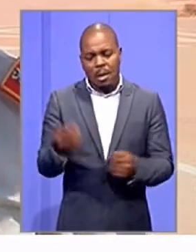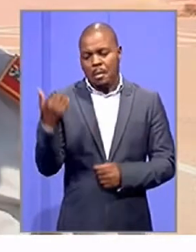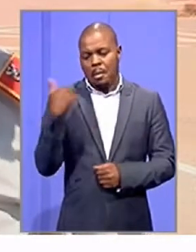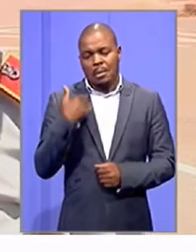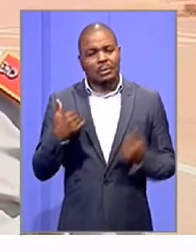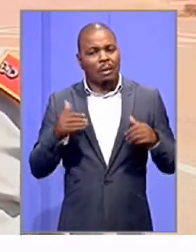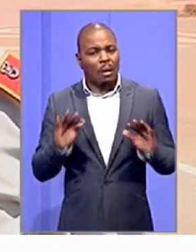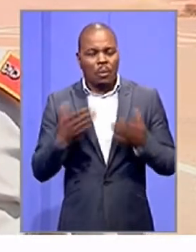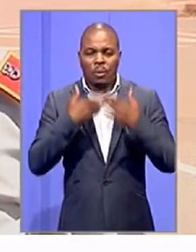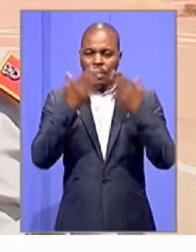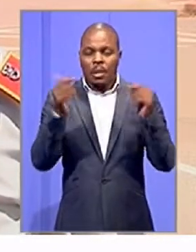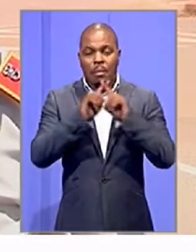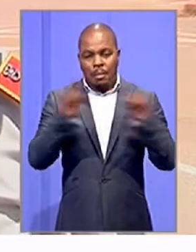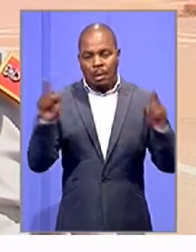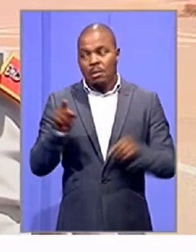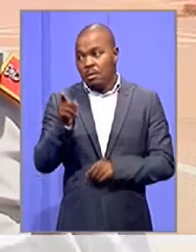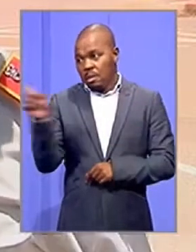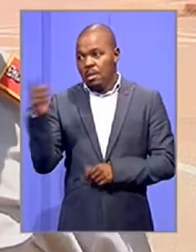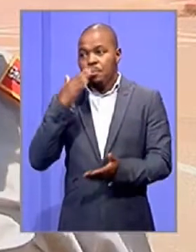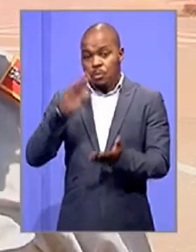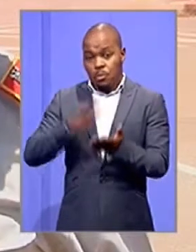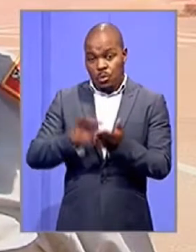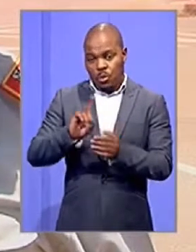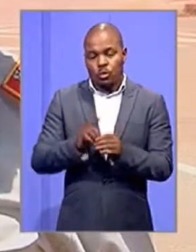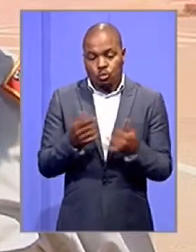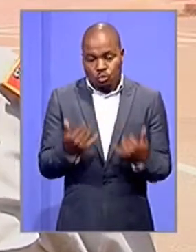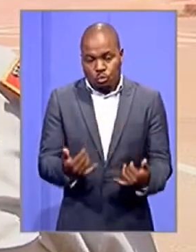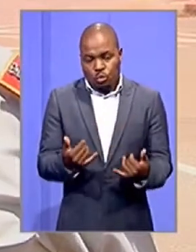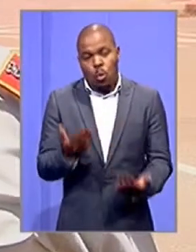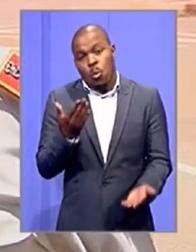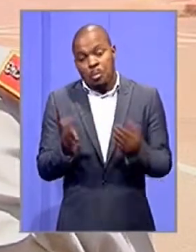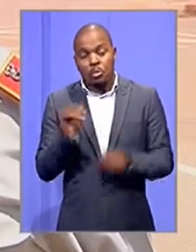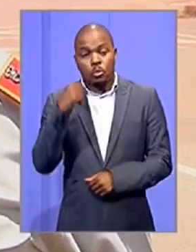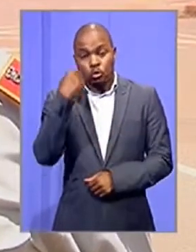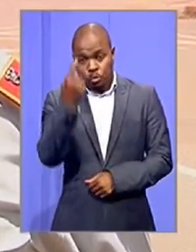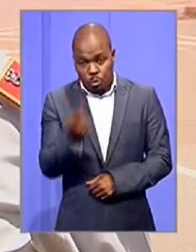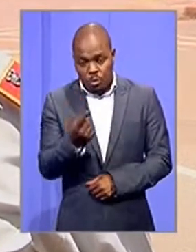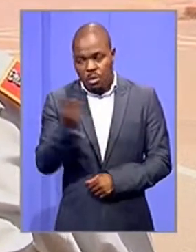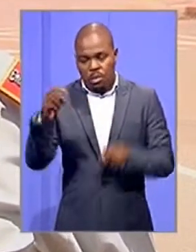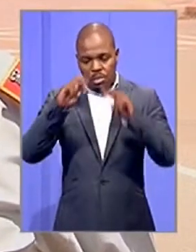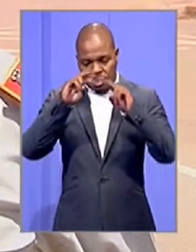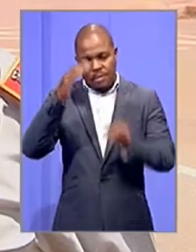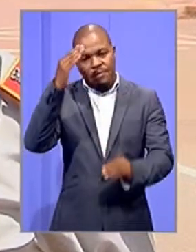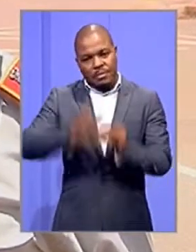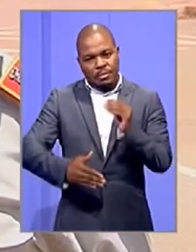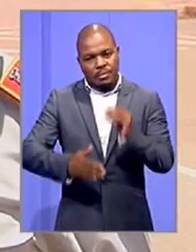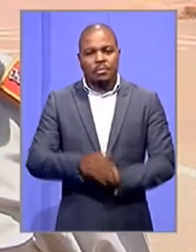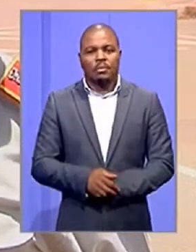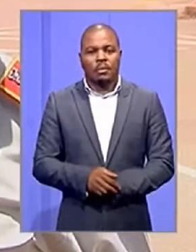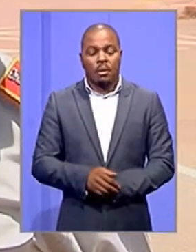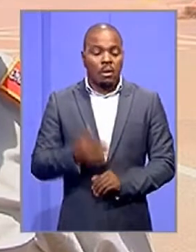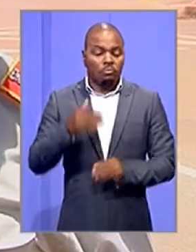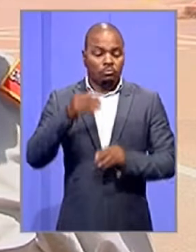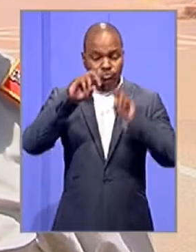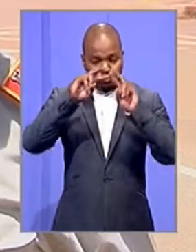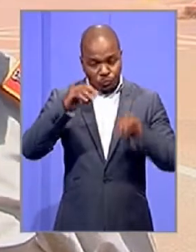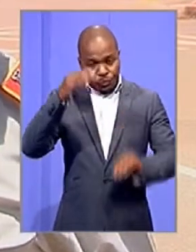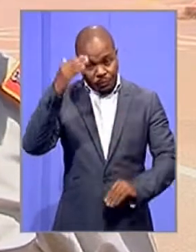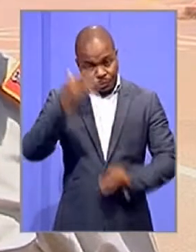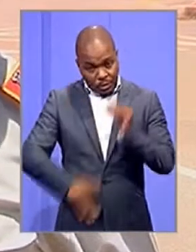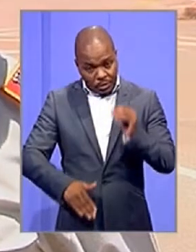eng. Empa ba re tshepisitse gore ka jeno kapa kaosane tlabe ba qetile ka dipatlisiso. Mme ha ba qete ka